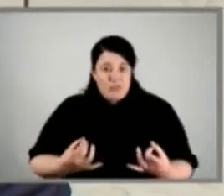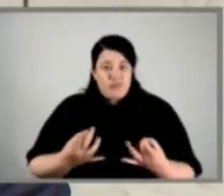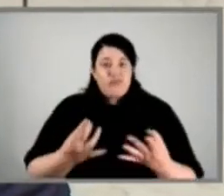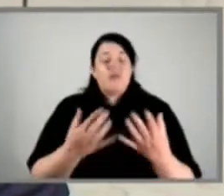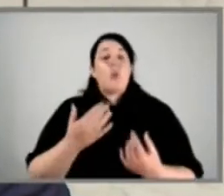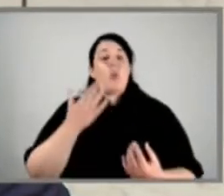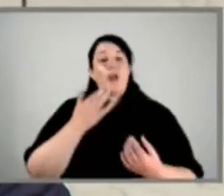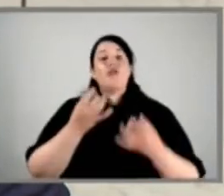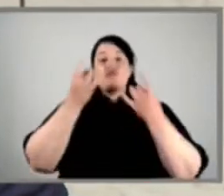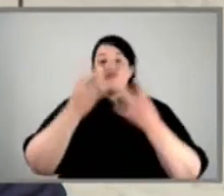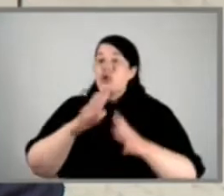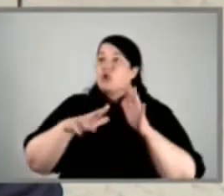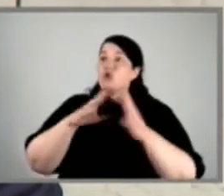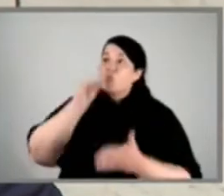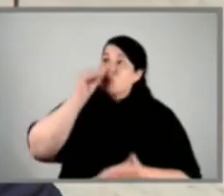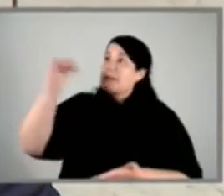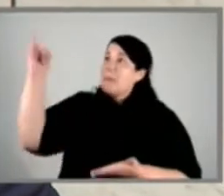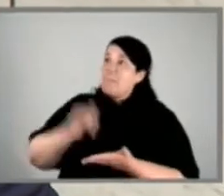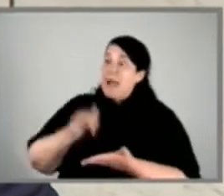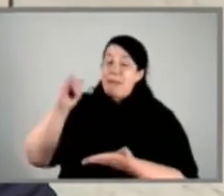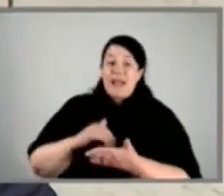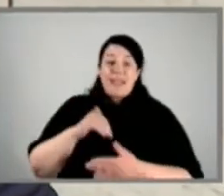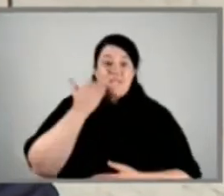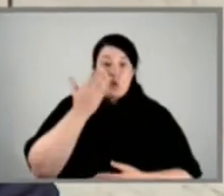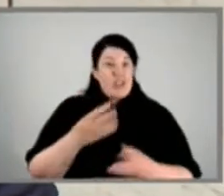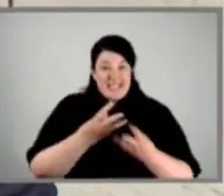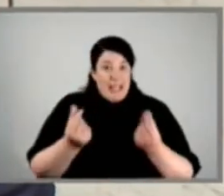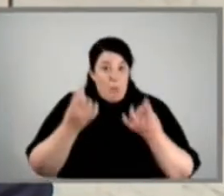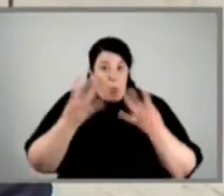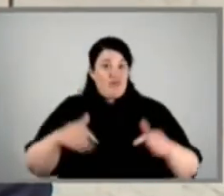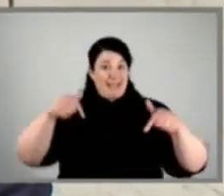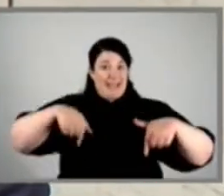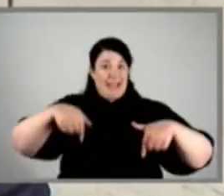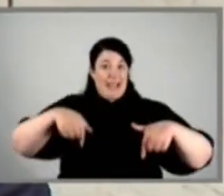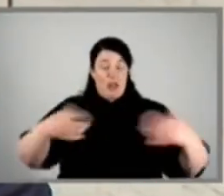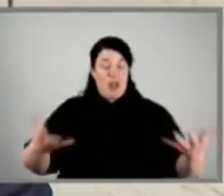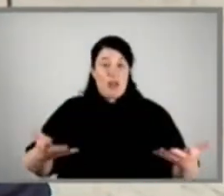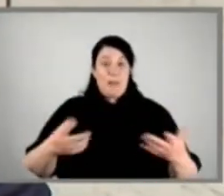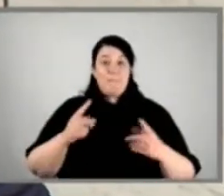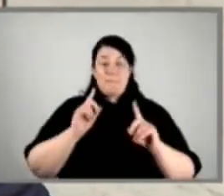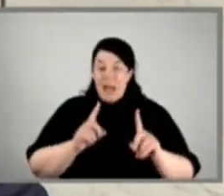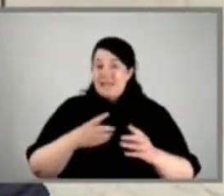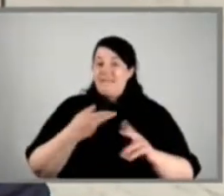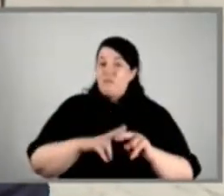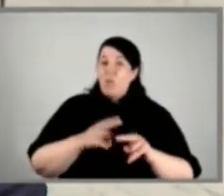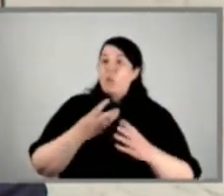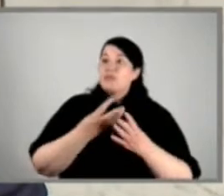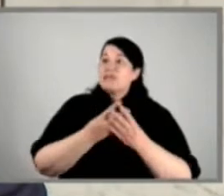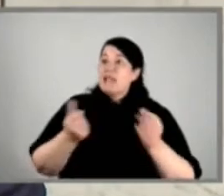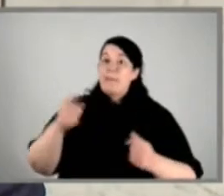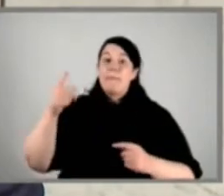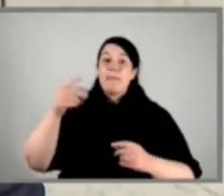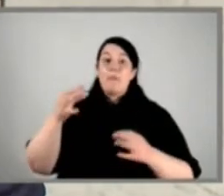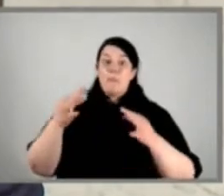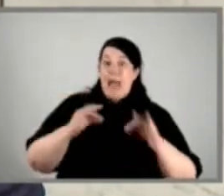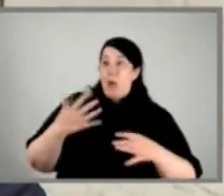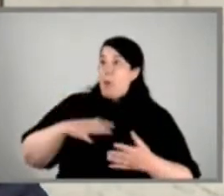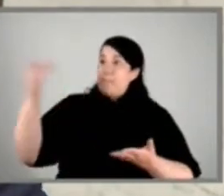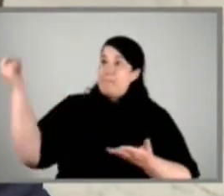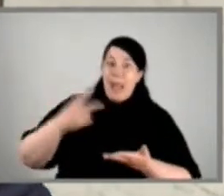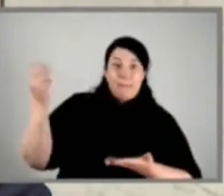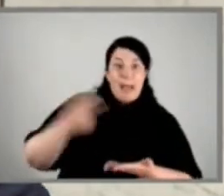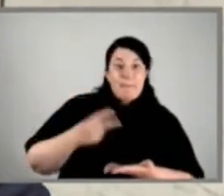students to come in the future. Now, many of them are already here, we know that. But for those who would be seeking to come back, well, there is a